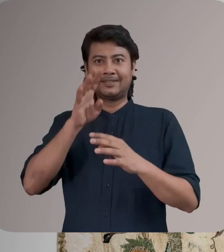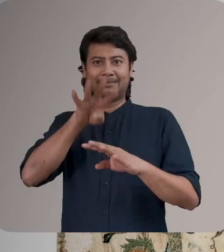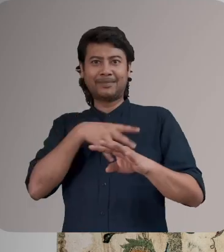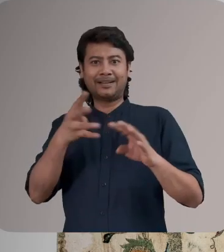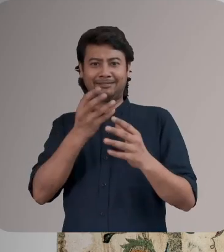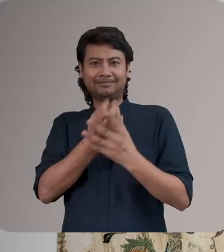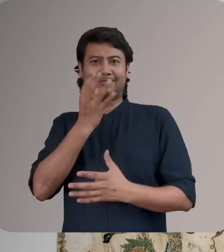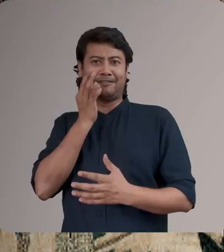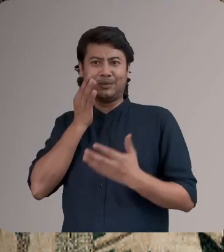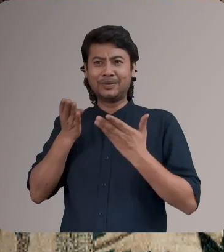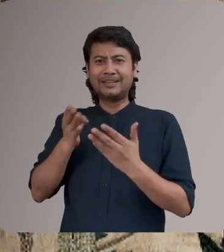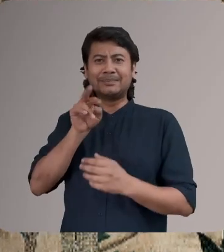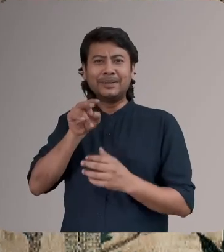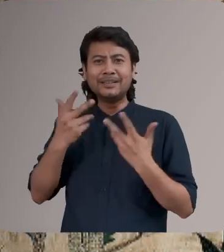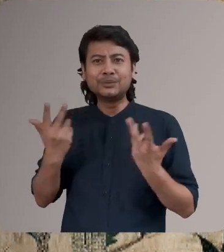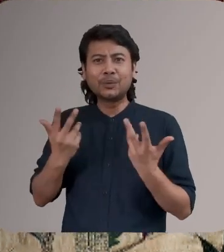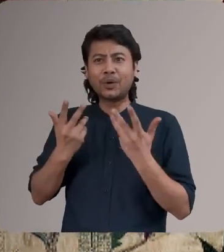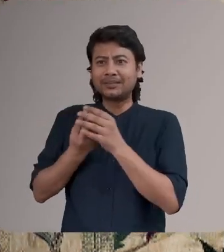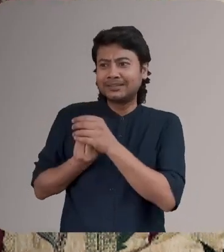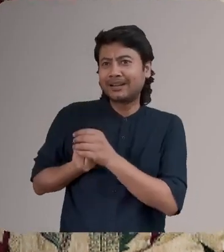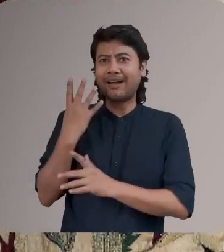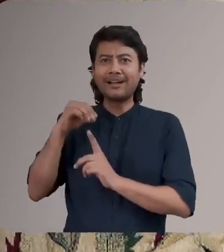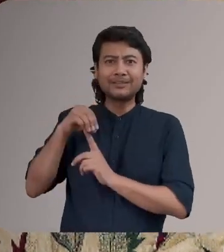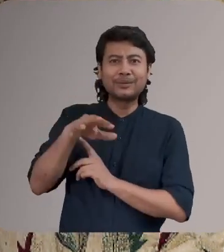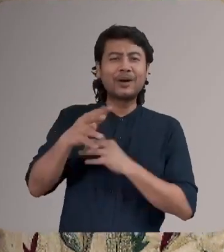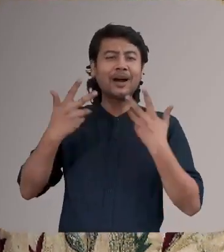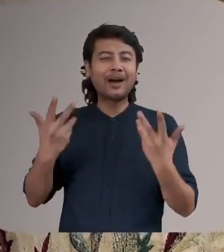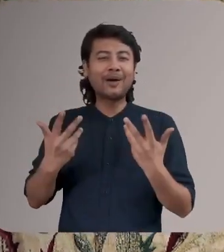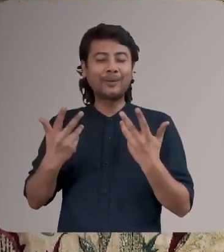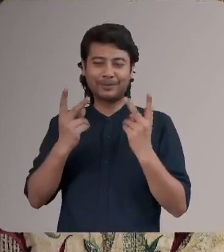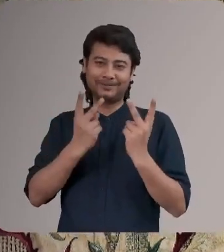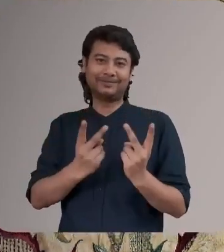represented in them, and let's see how the story starts and unfolds.